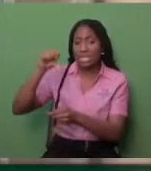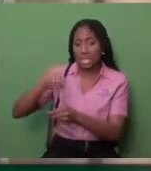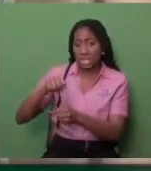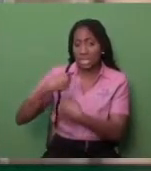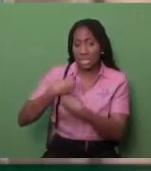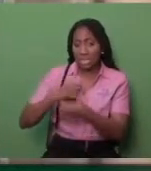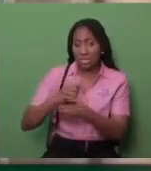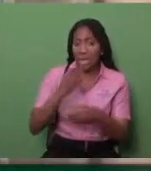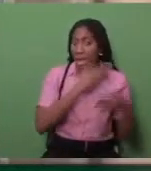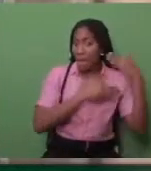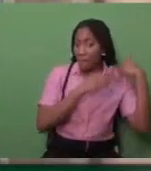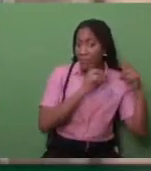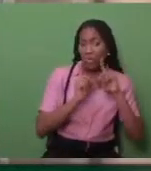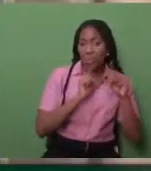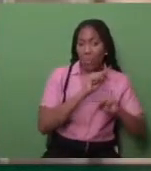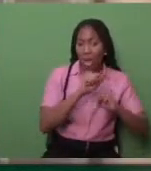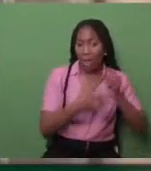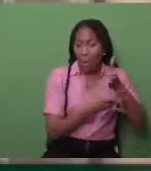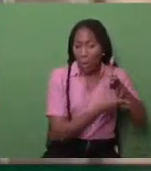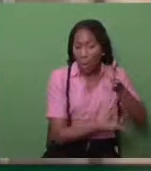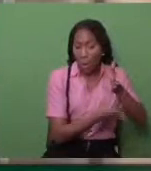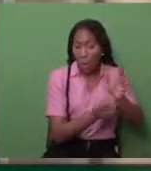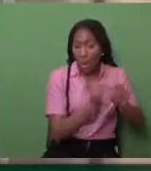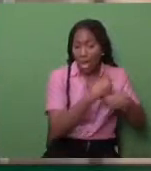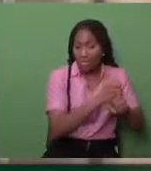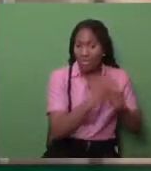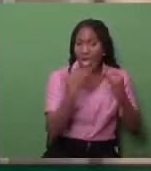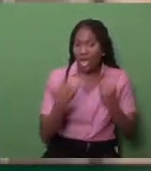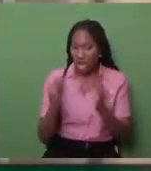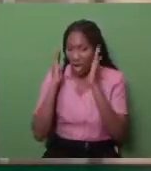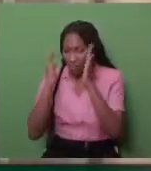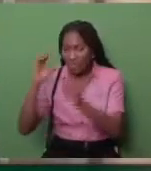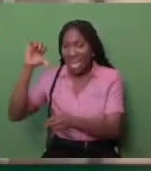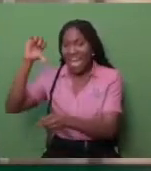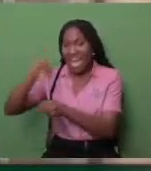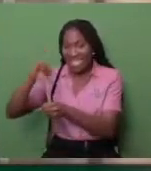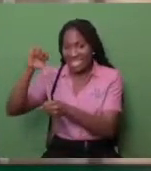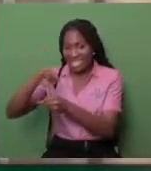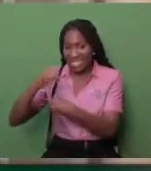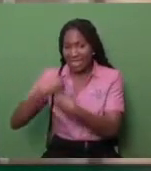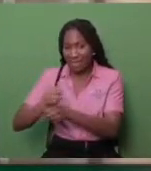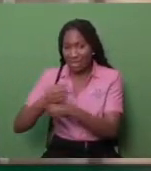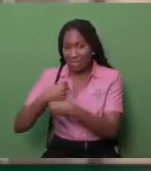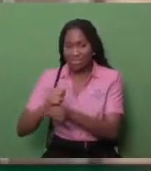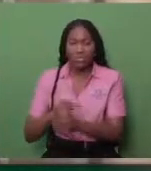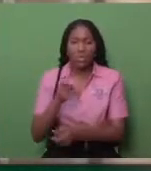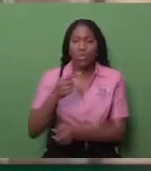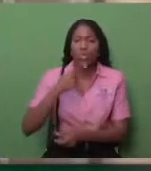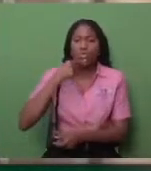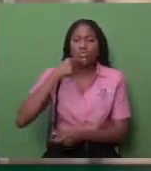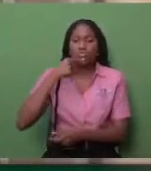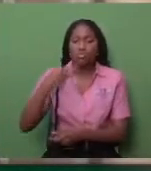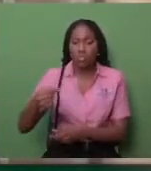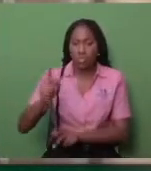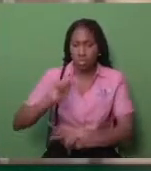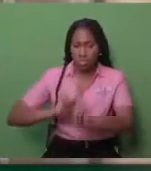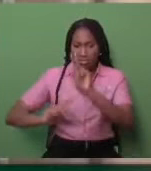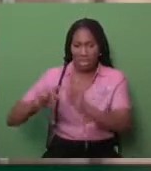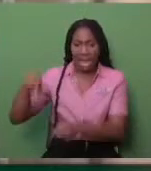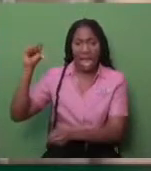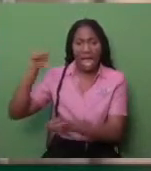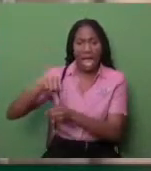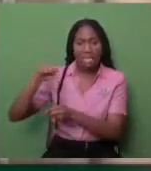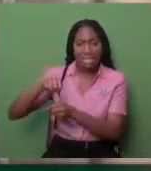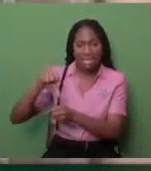production, gas production. In the 2019 budget, Minister, you told our nation that gas production would increase